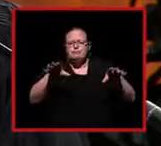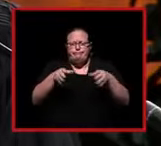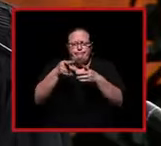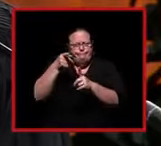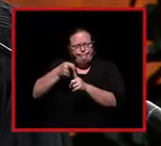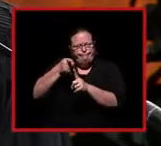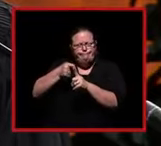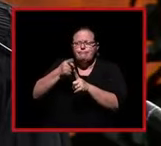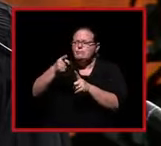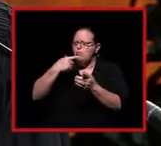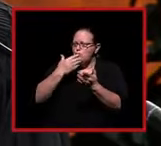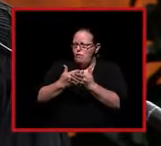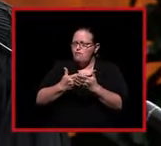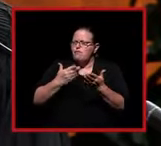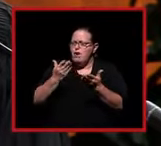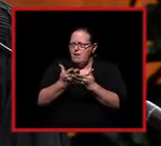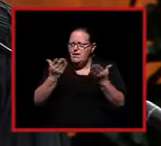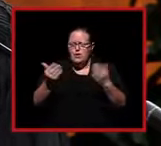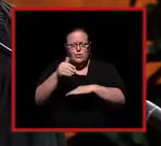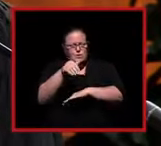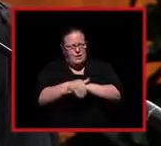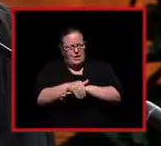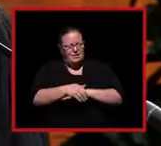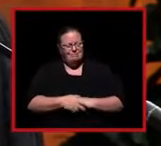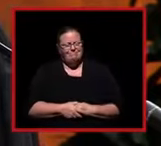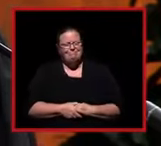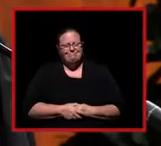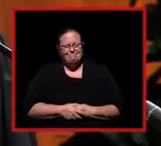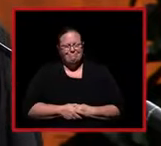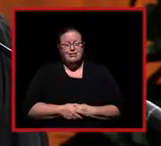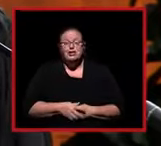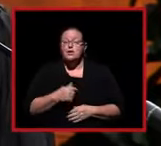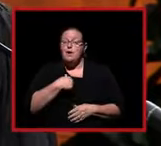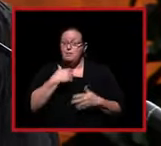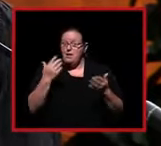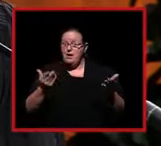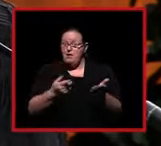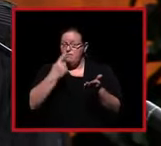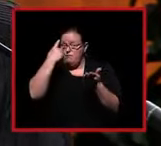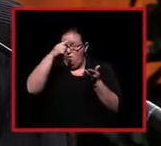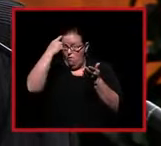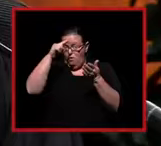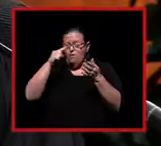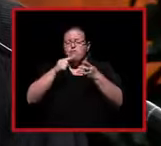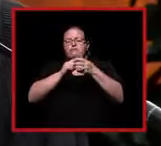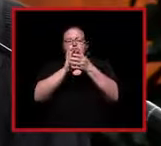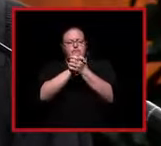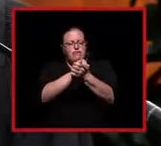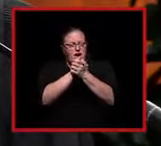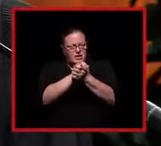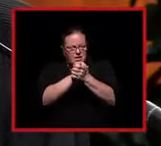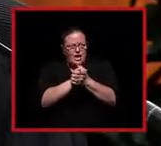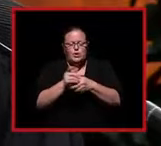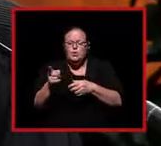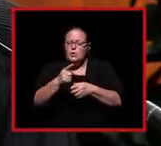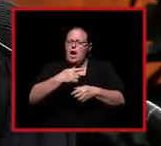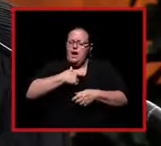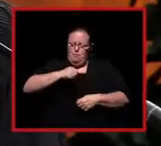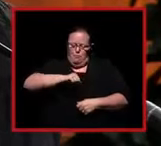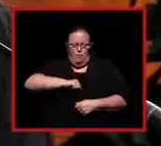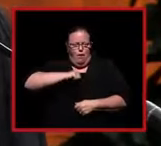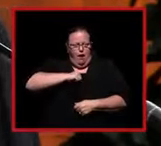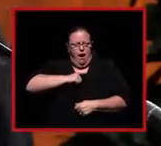to tonight's occasion. And so I am here to congratulate you. I'm here to say I am proud of